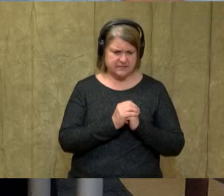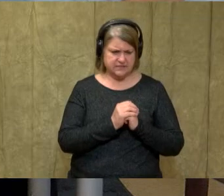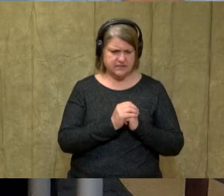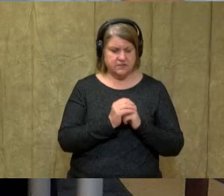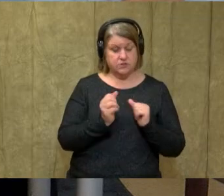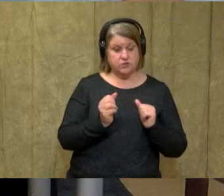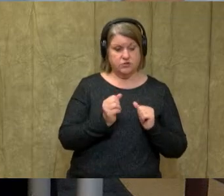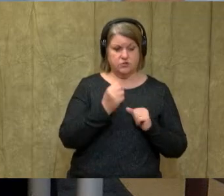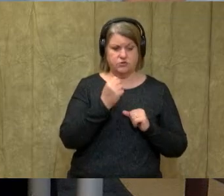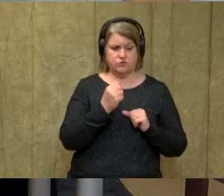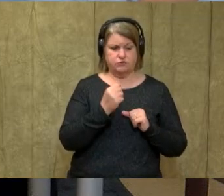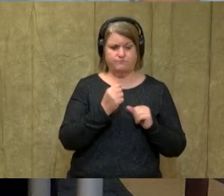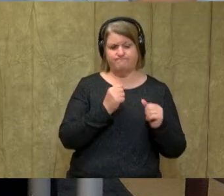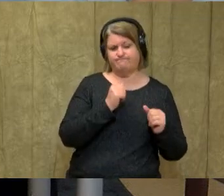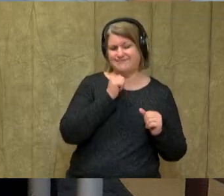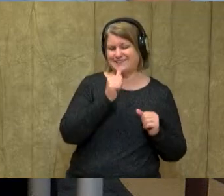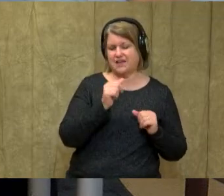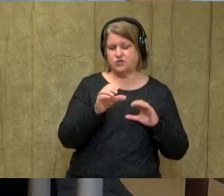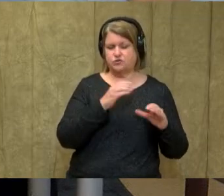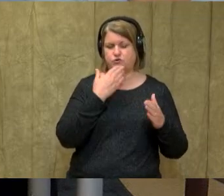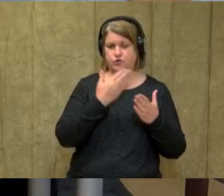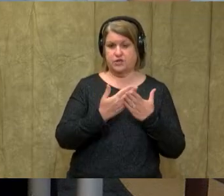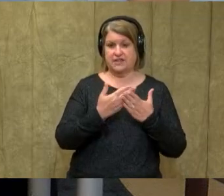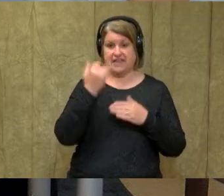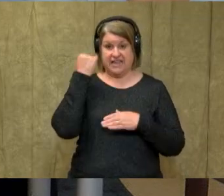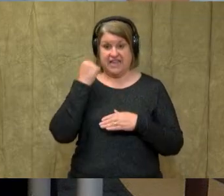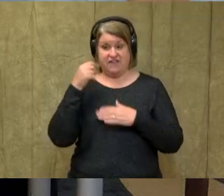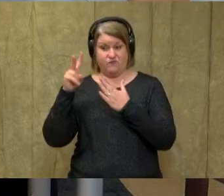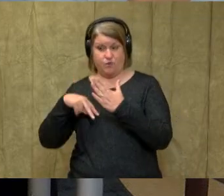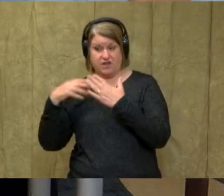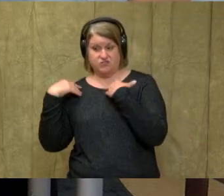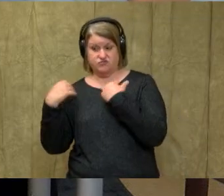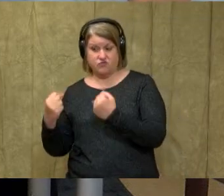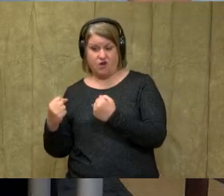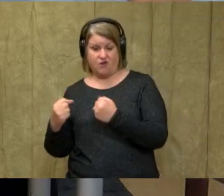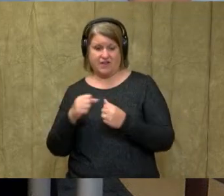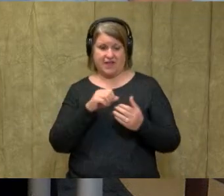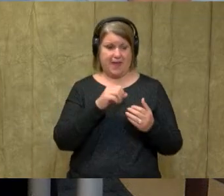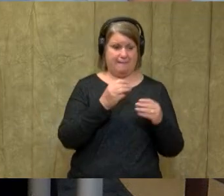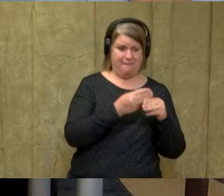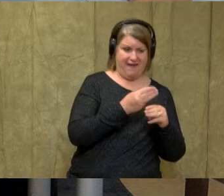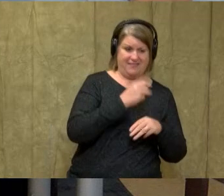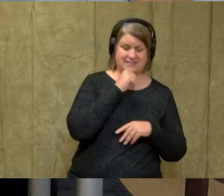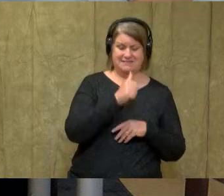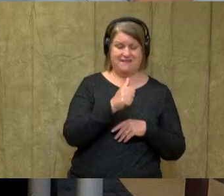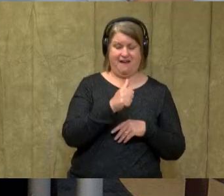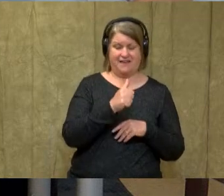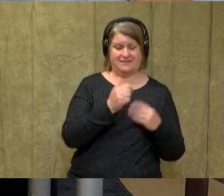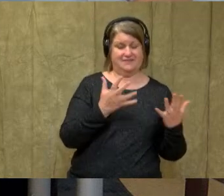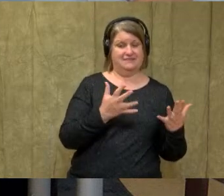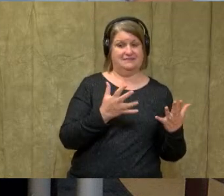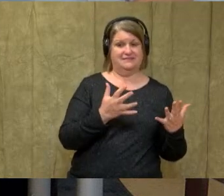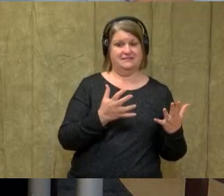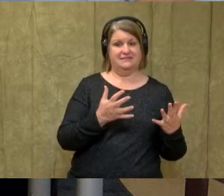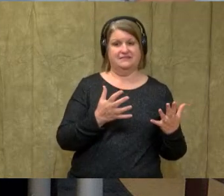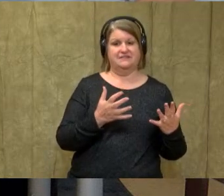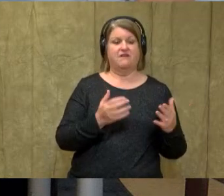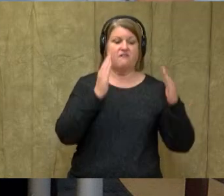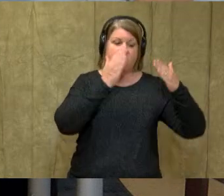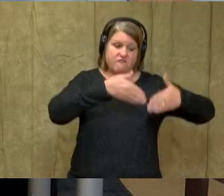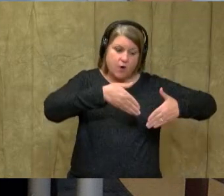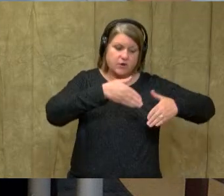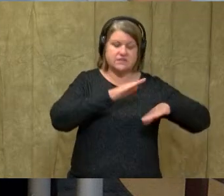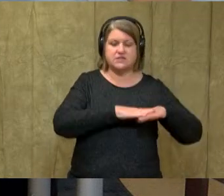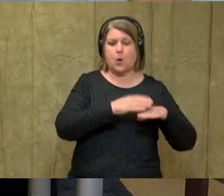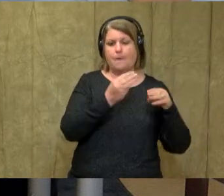for those areas. If reading is your strength but math is not, then focus on math and getting that score up. And there's some